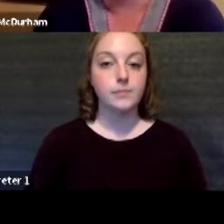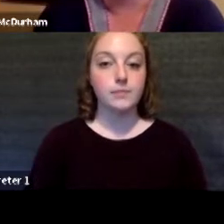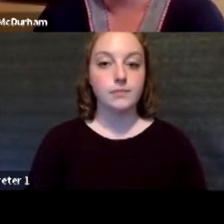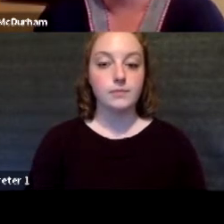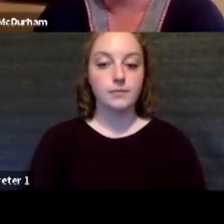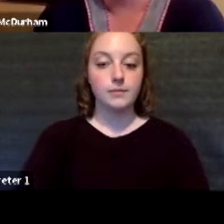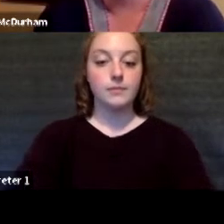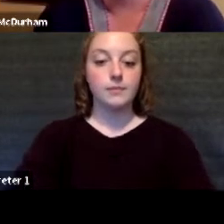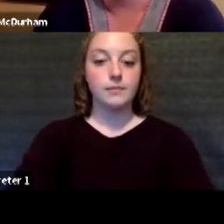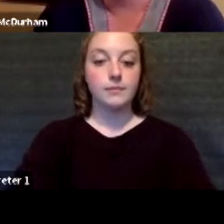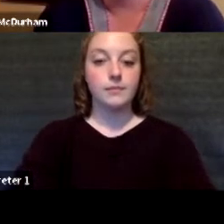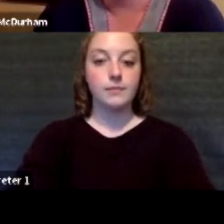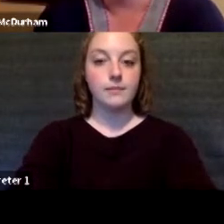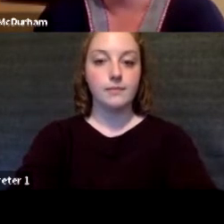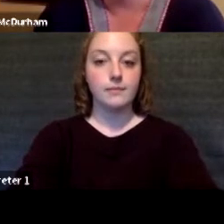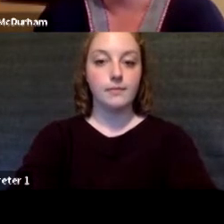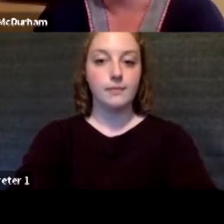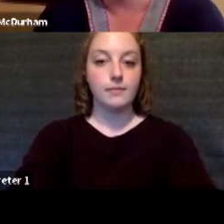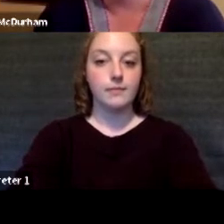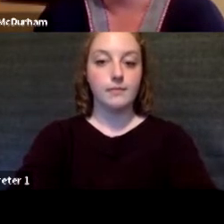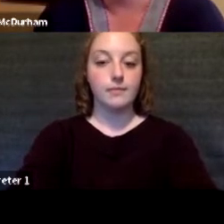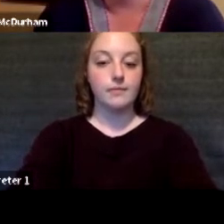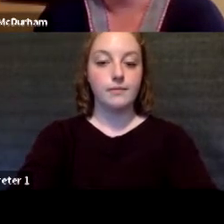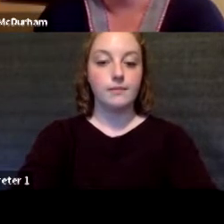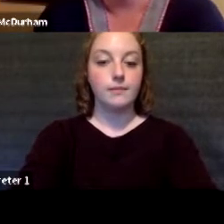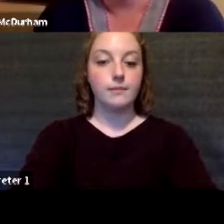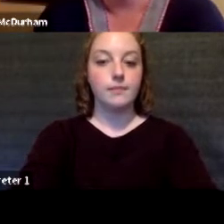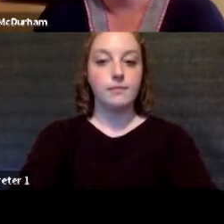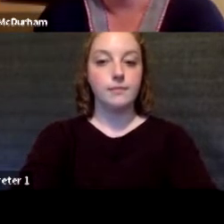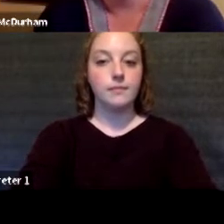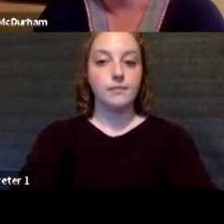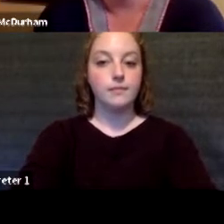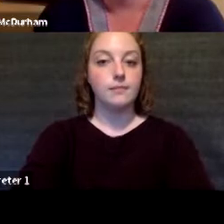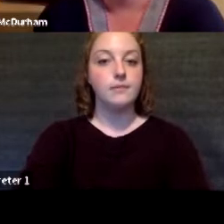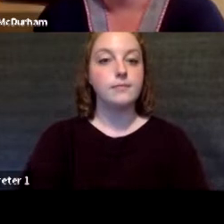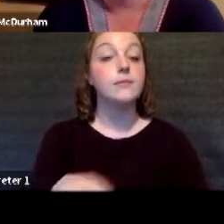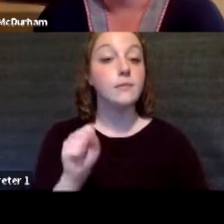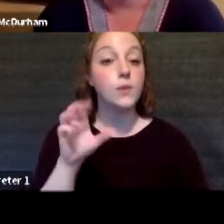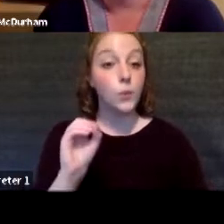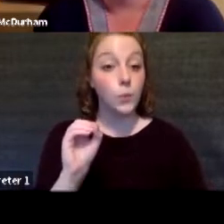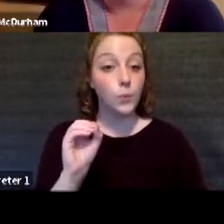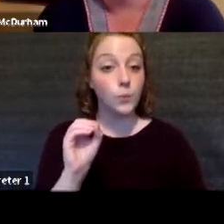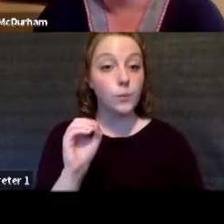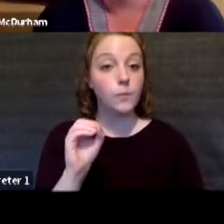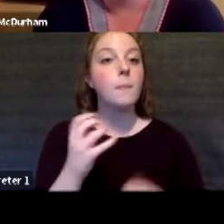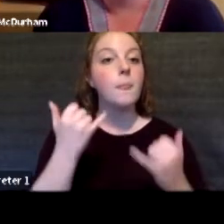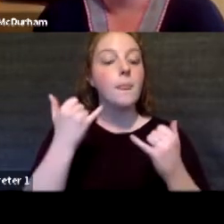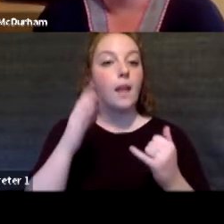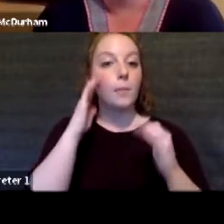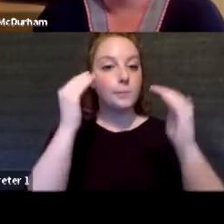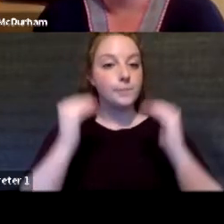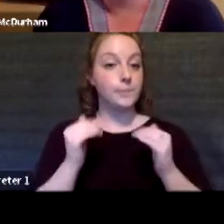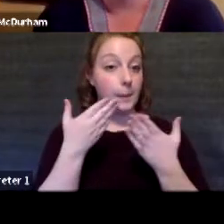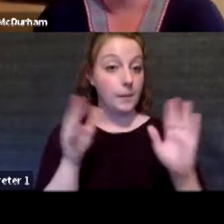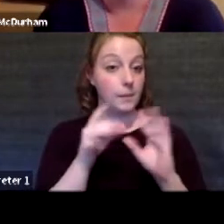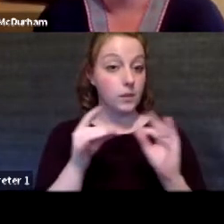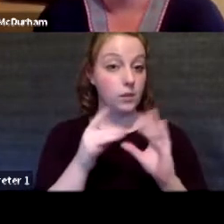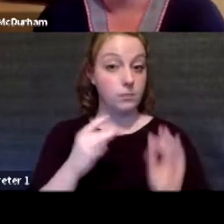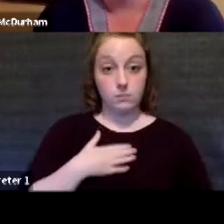So, at this juncture, we are moving to the public comments section of the agenda. It's my understanding